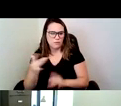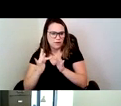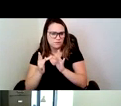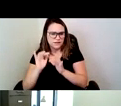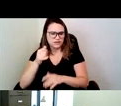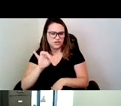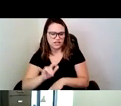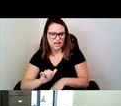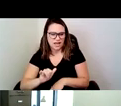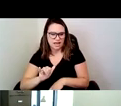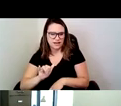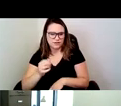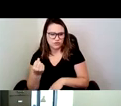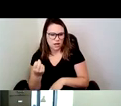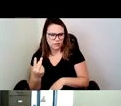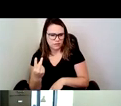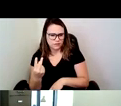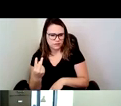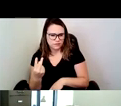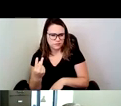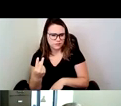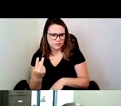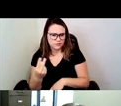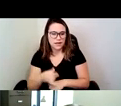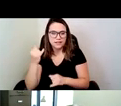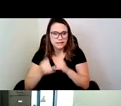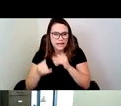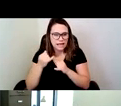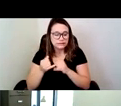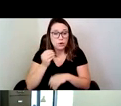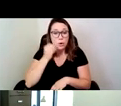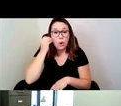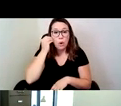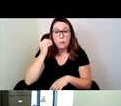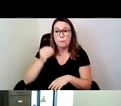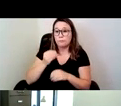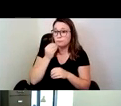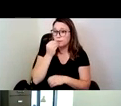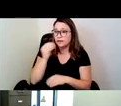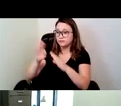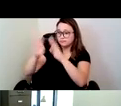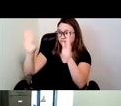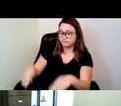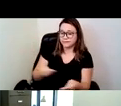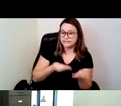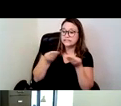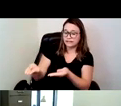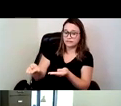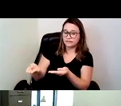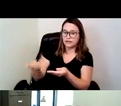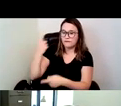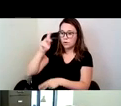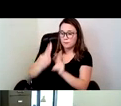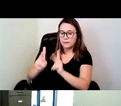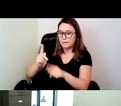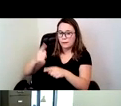12th. And lastly, home delivered meals are provided to those who are incapacitated and